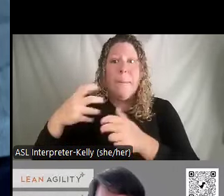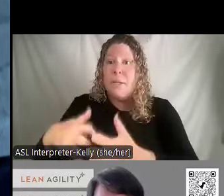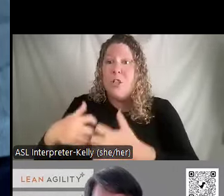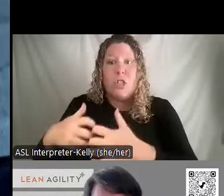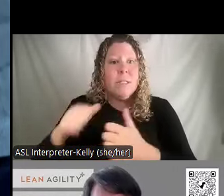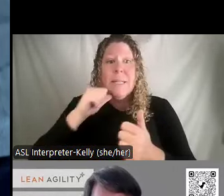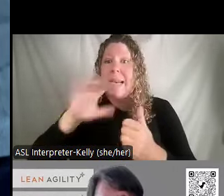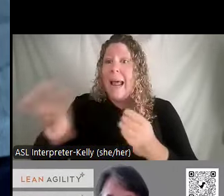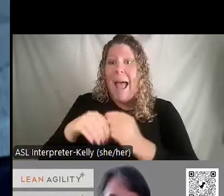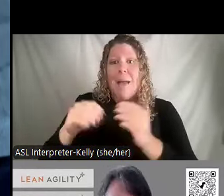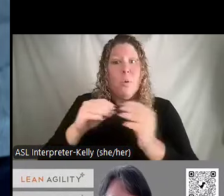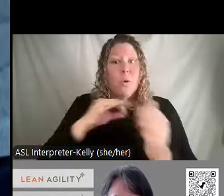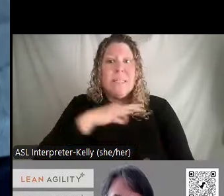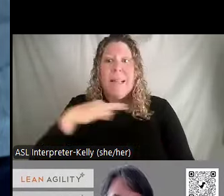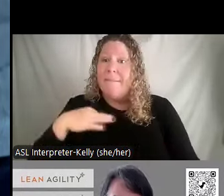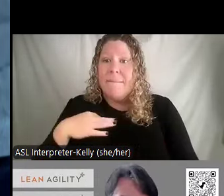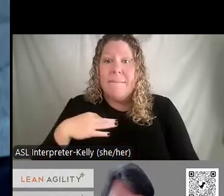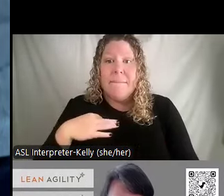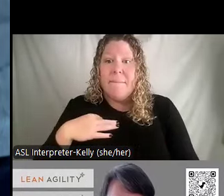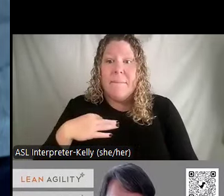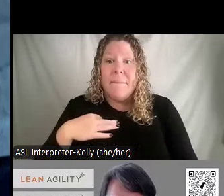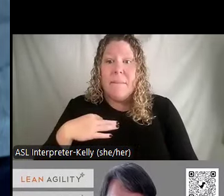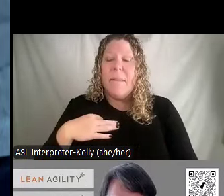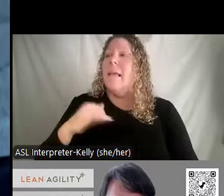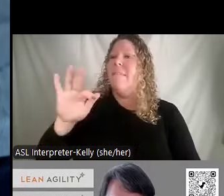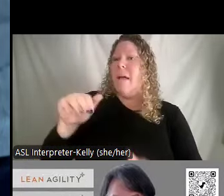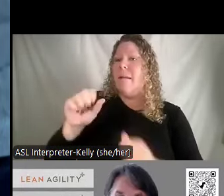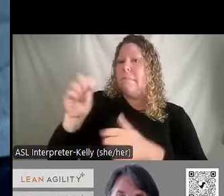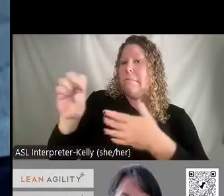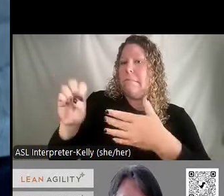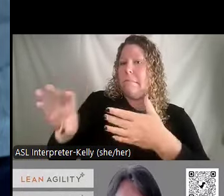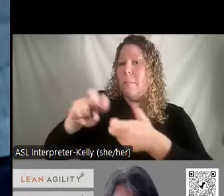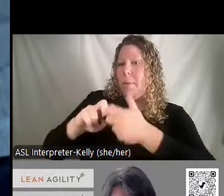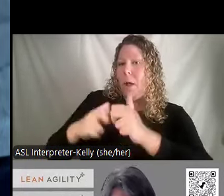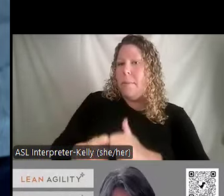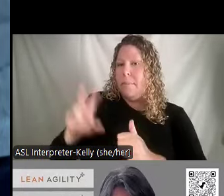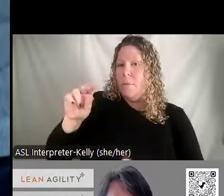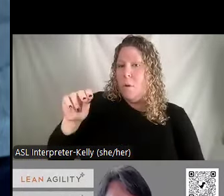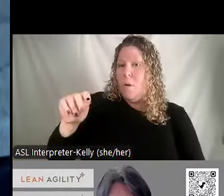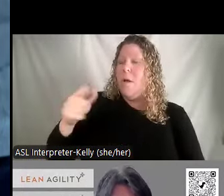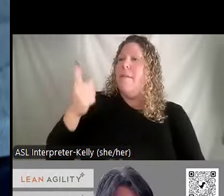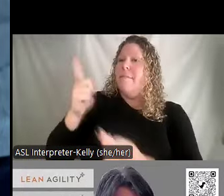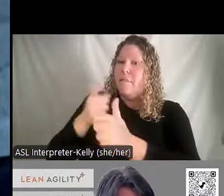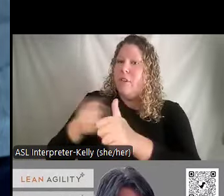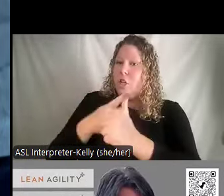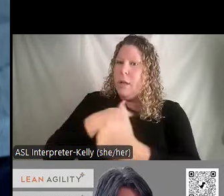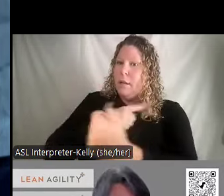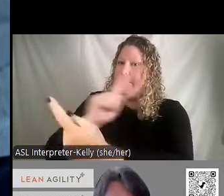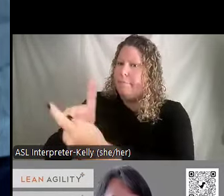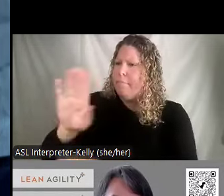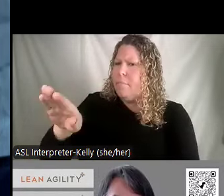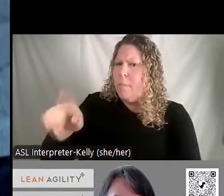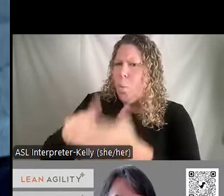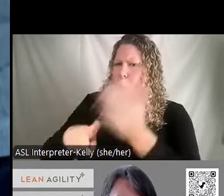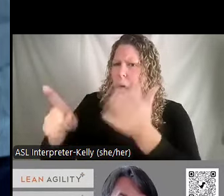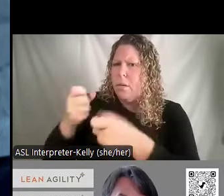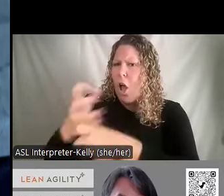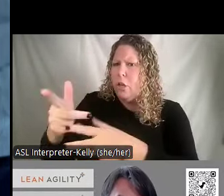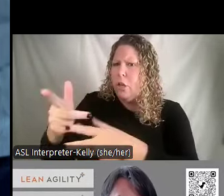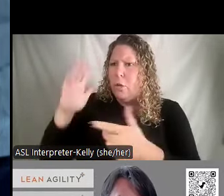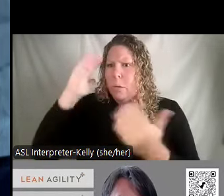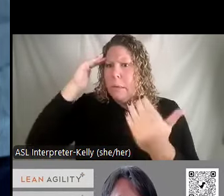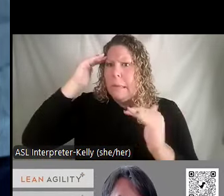opportunity never would have shown up if I gave her my list of here's the problems we can help you with. Instead, going to her and identifying what kept her awake at night was